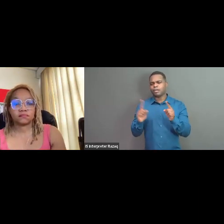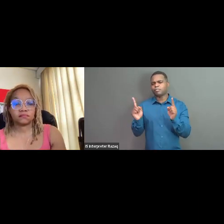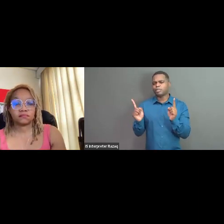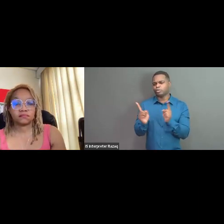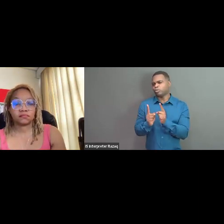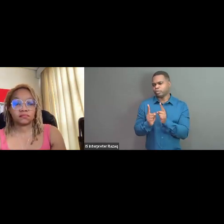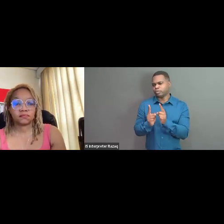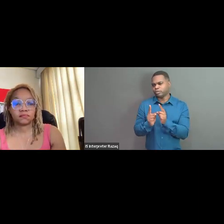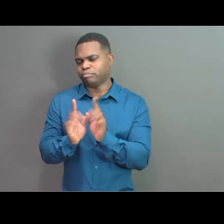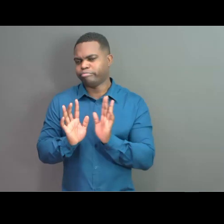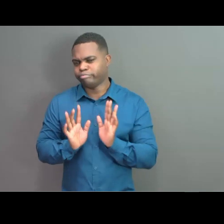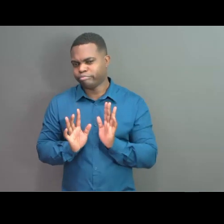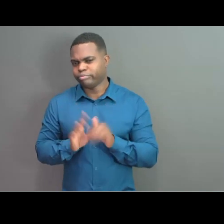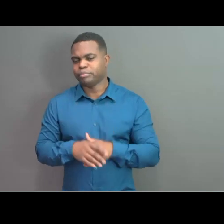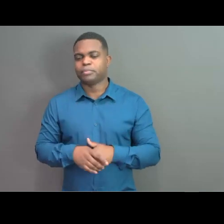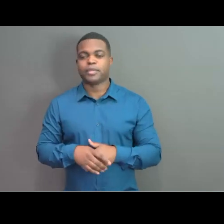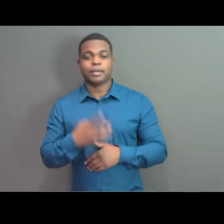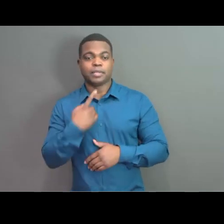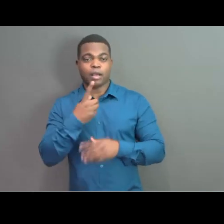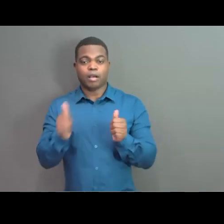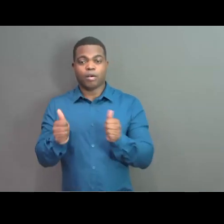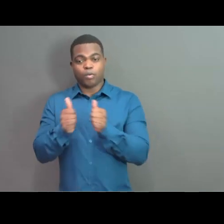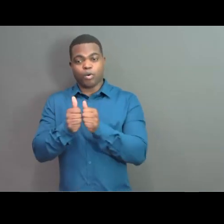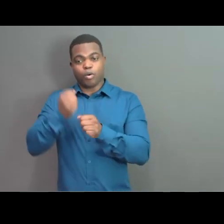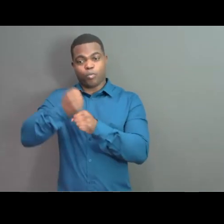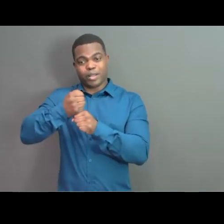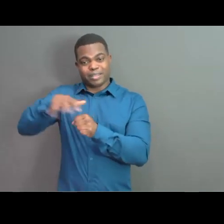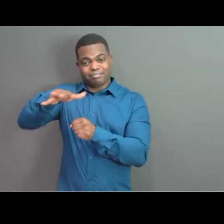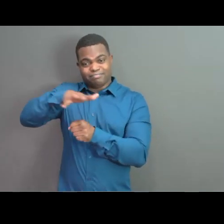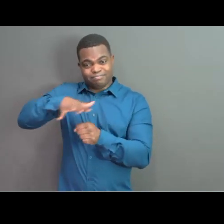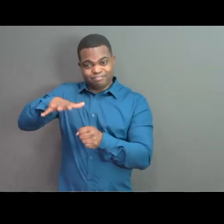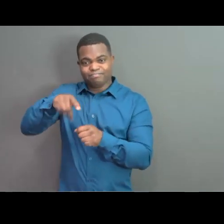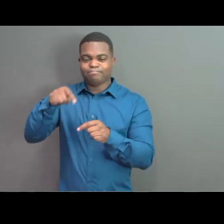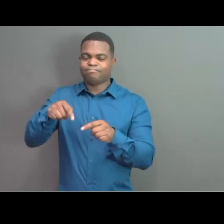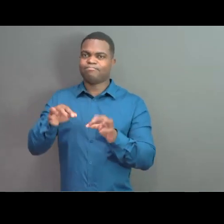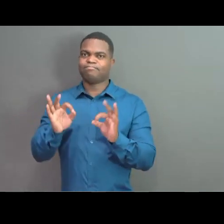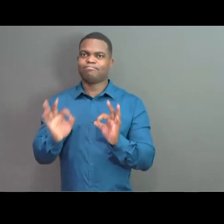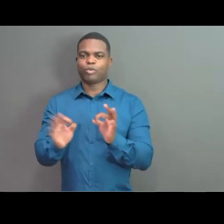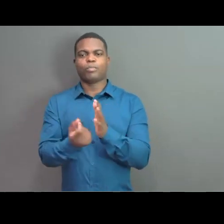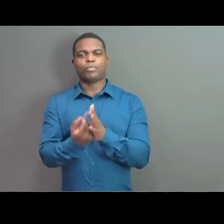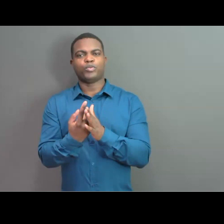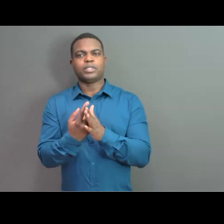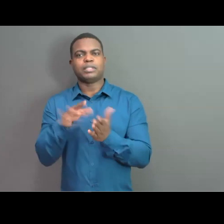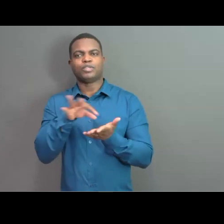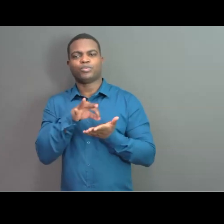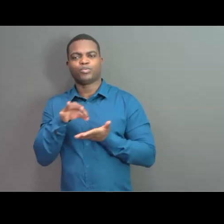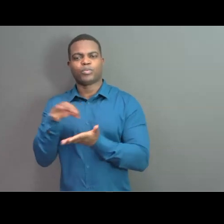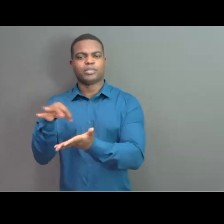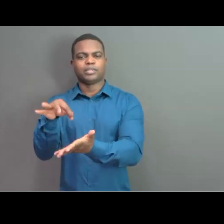react with place-based strategies to develop the countryside, to actually also supply